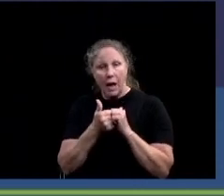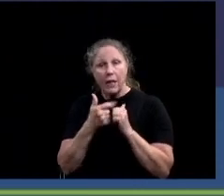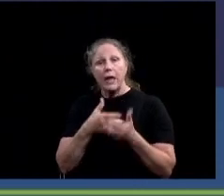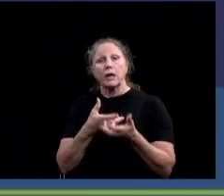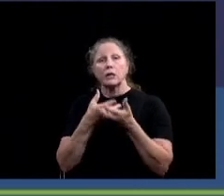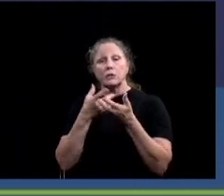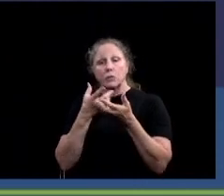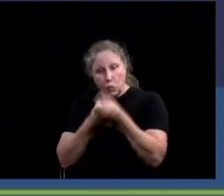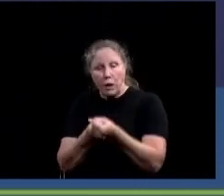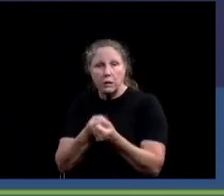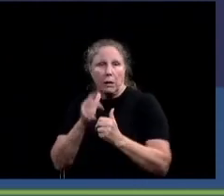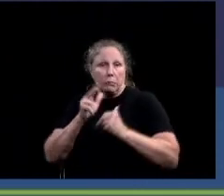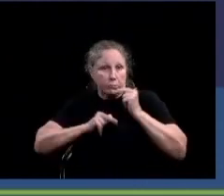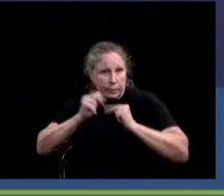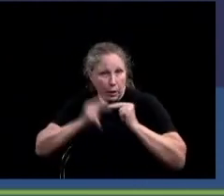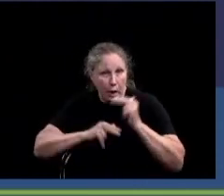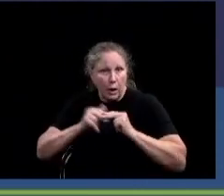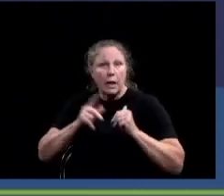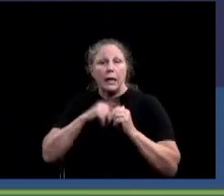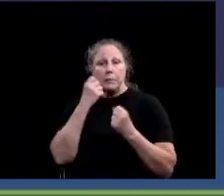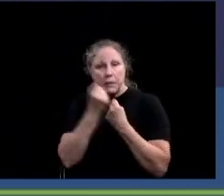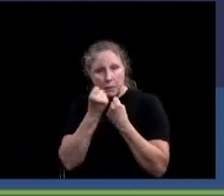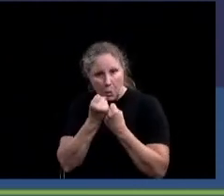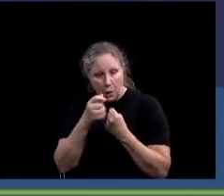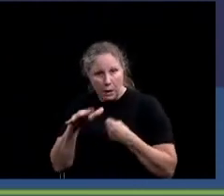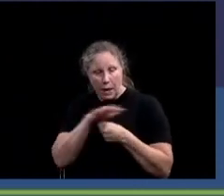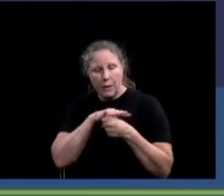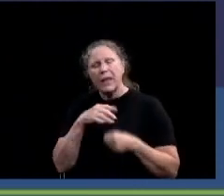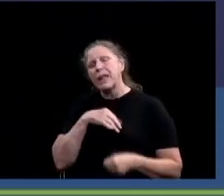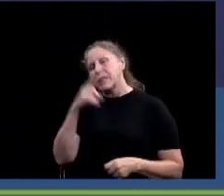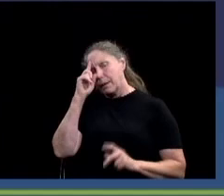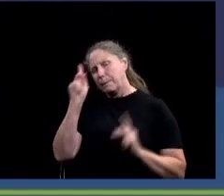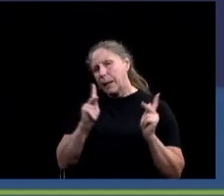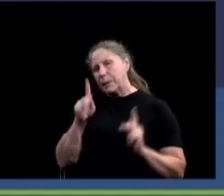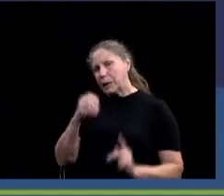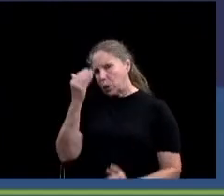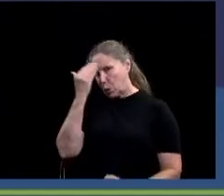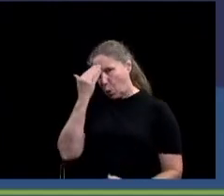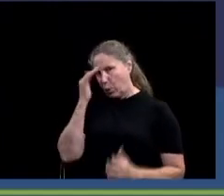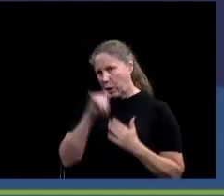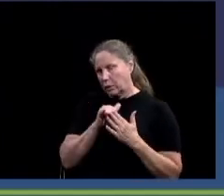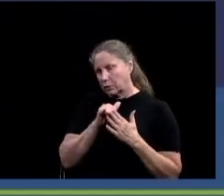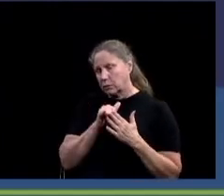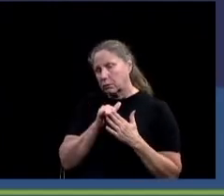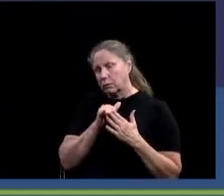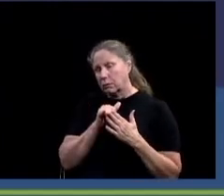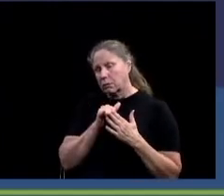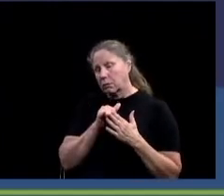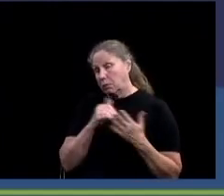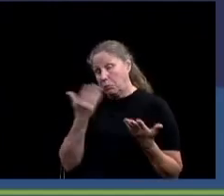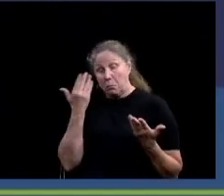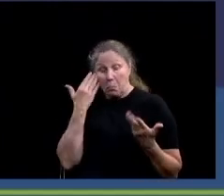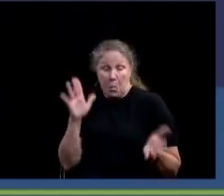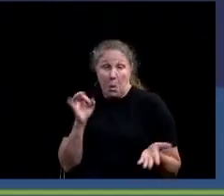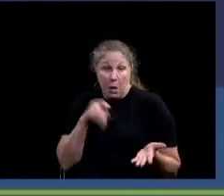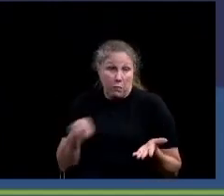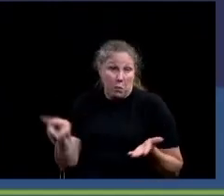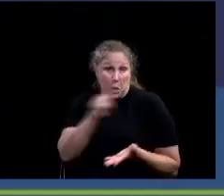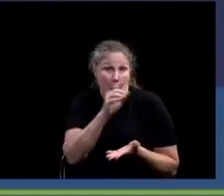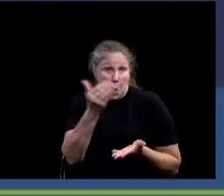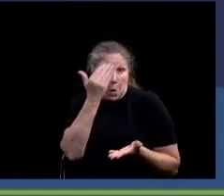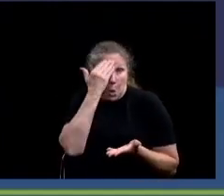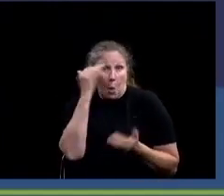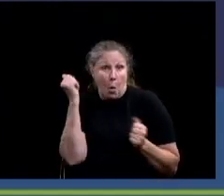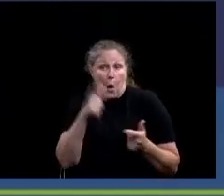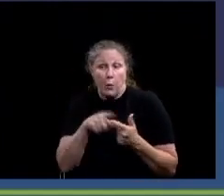district. I think people need to know that more. I don't know that enough people know all the steps that you've taken and that several members